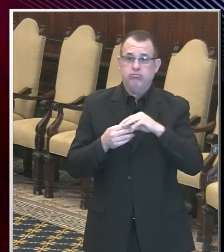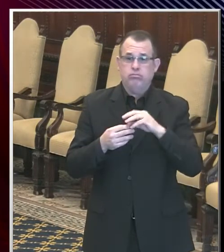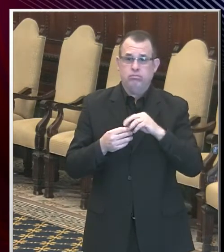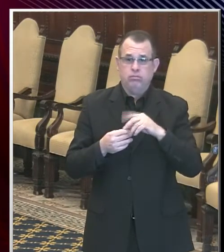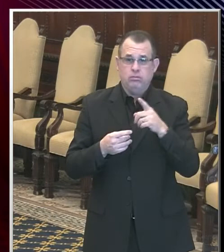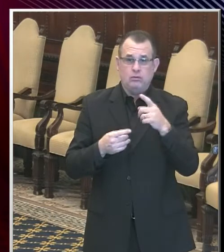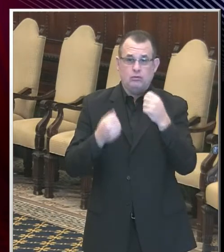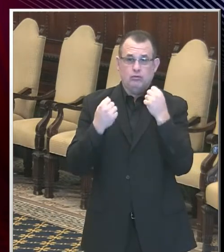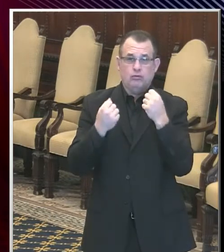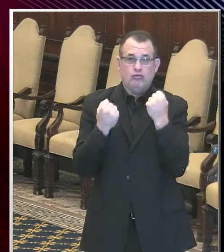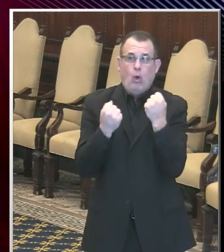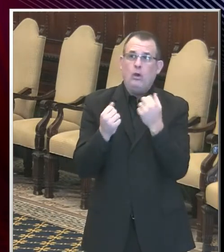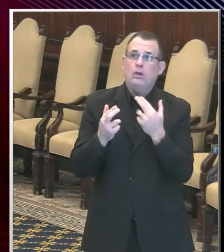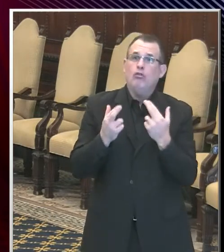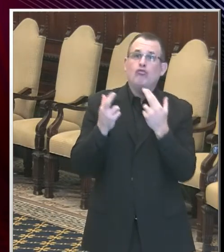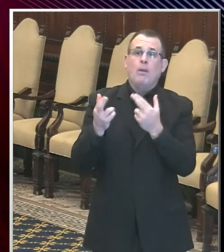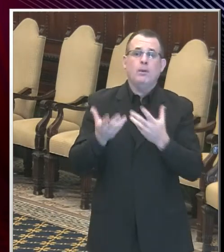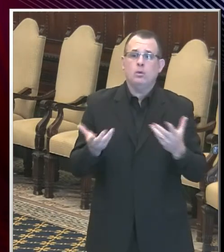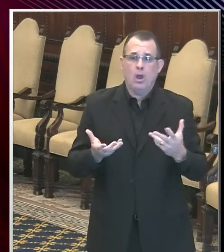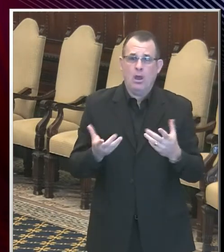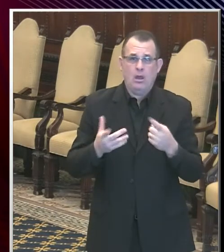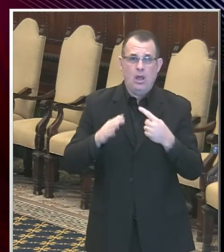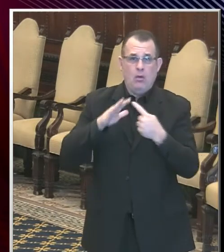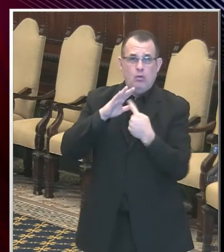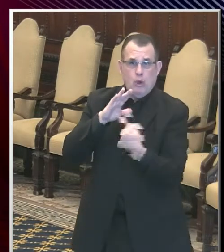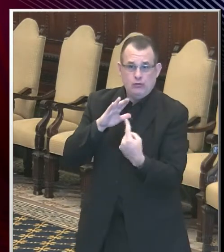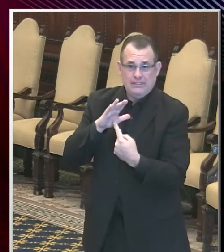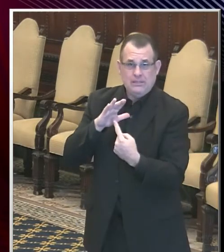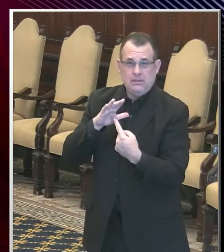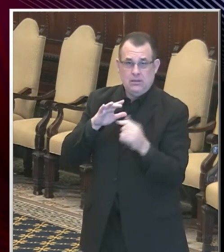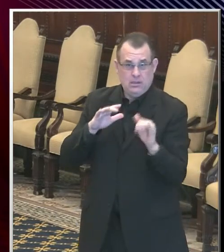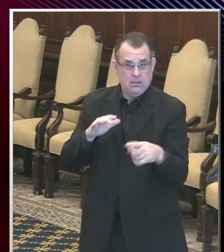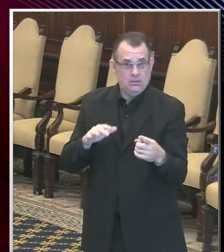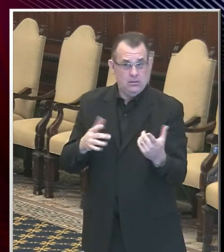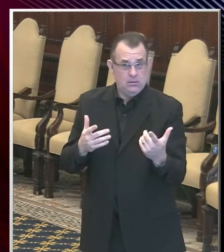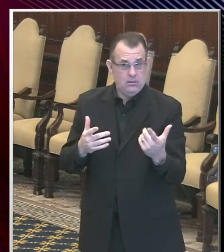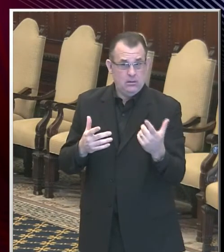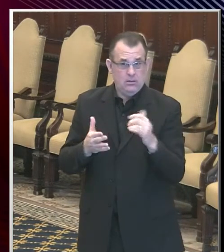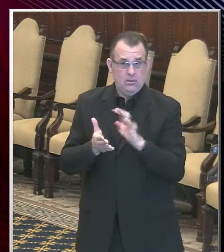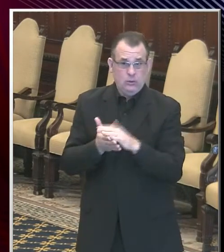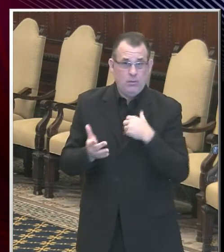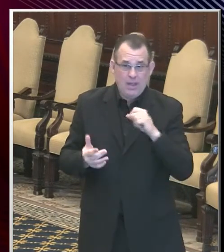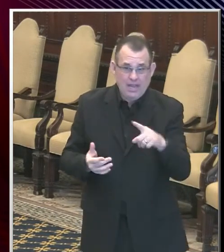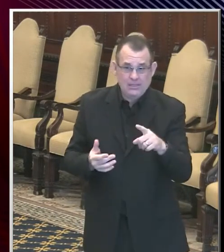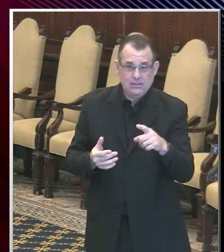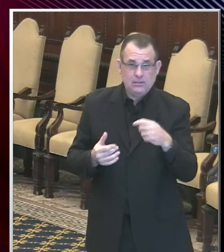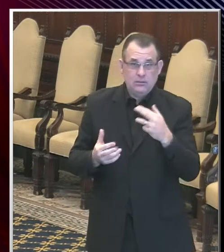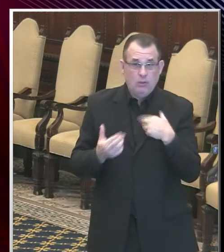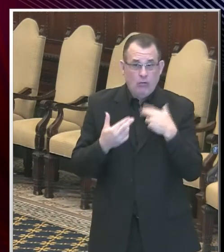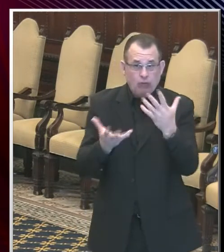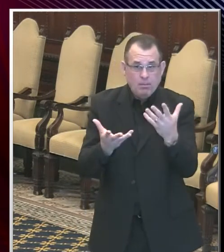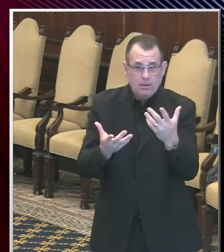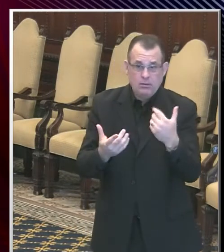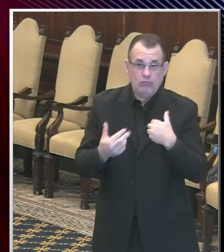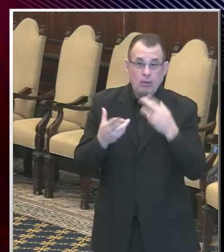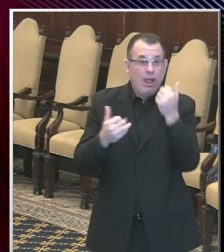New Yorkers. Yeah, recommend. Travel to New York, right? And that's what I'm asking. Are we? Yeah, recommend. Okay. We recommend that everybody do safe things. It's